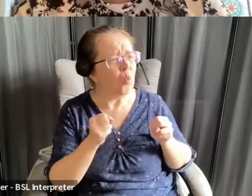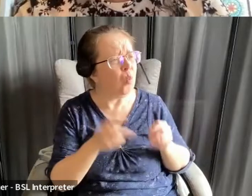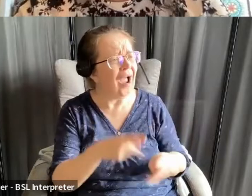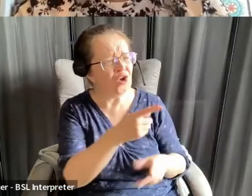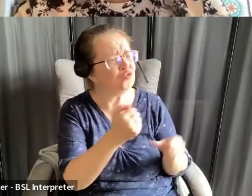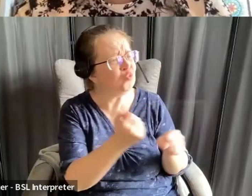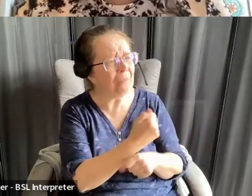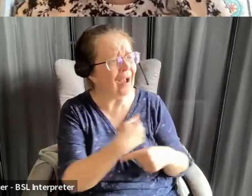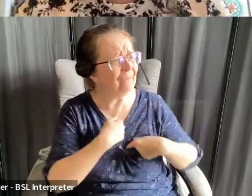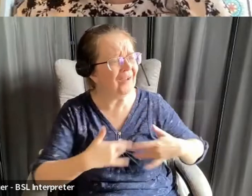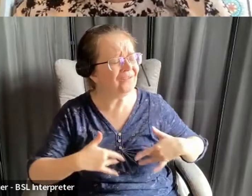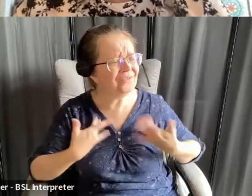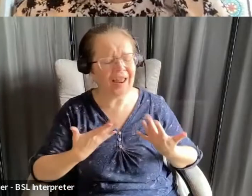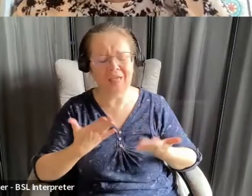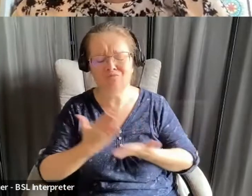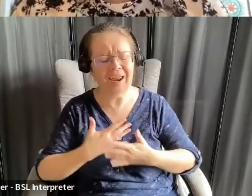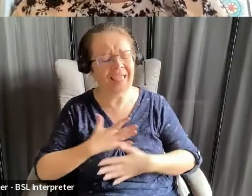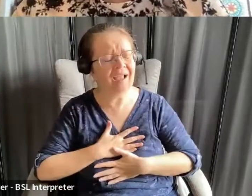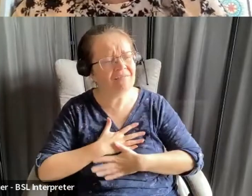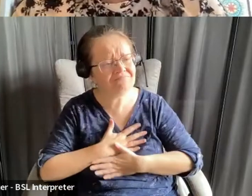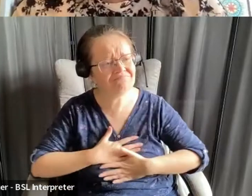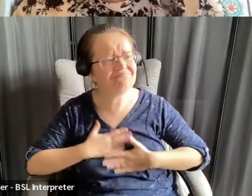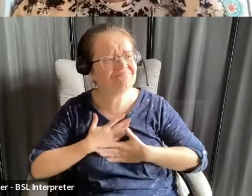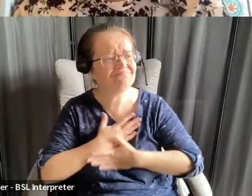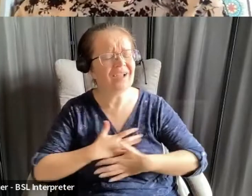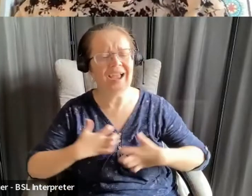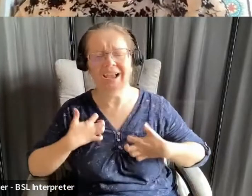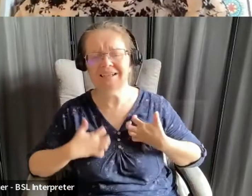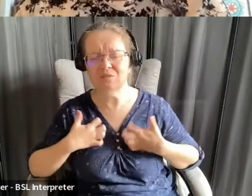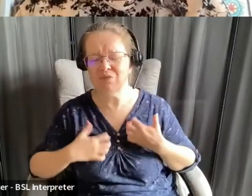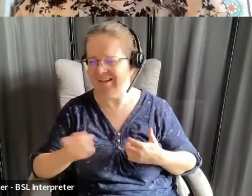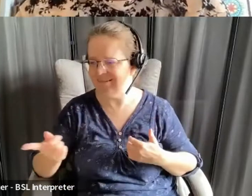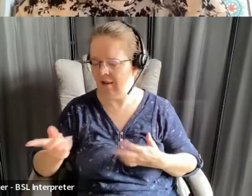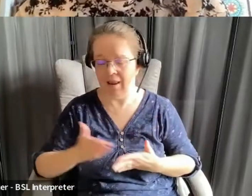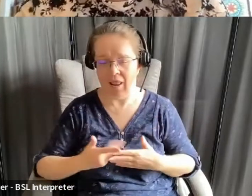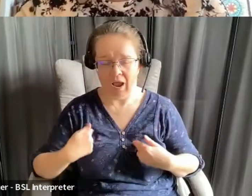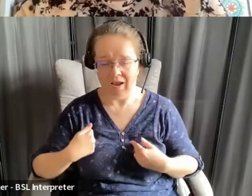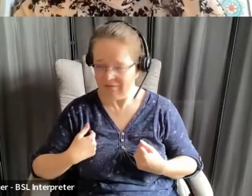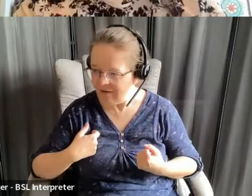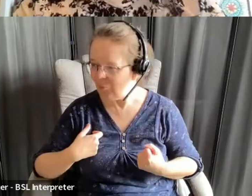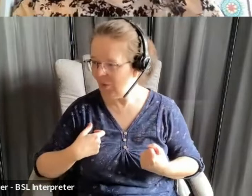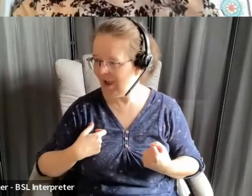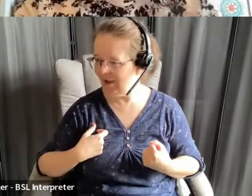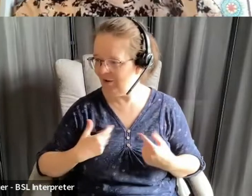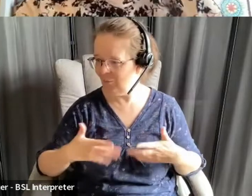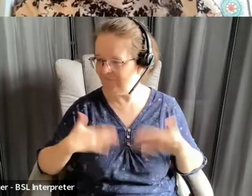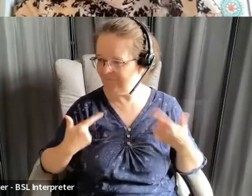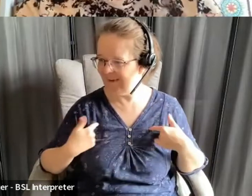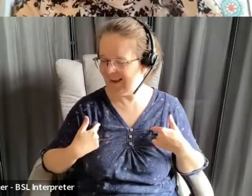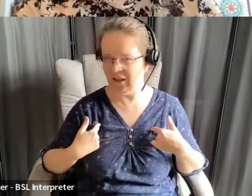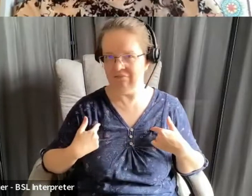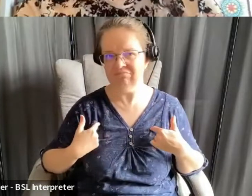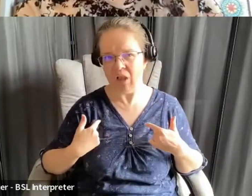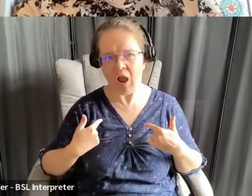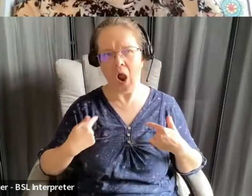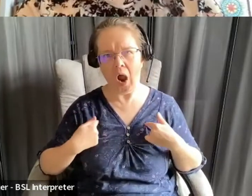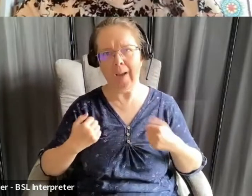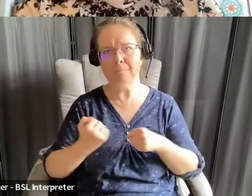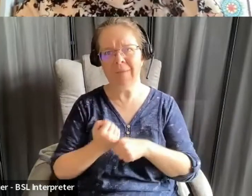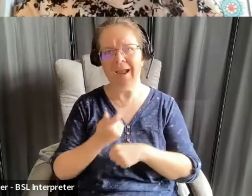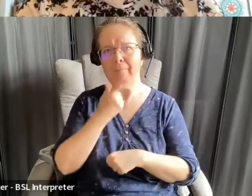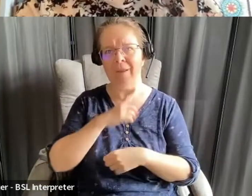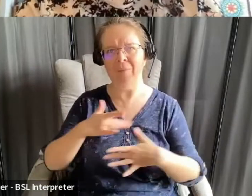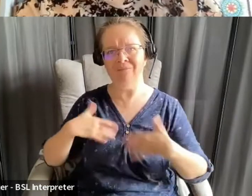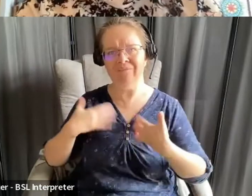real inspiration." And she just gave me such a massive boost to sort of go, "Well, Carley, you make people feel really good about